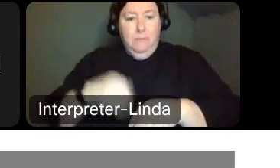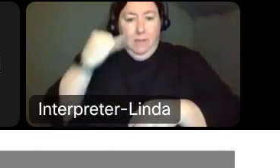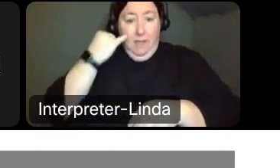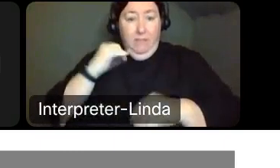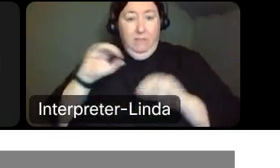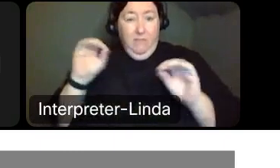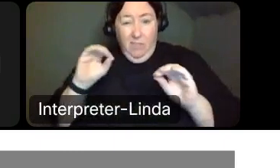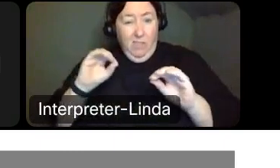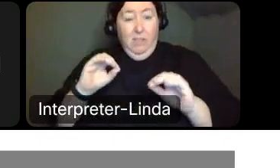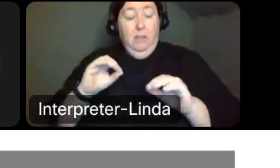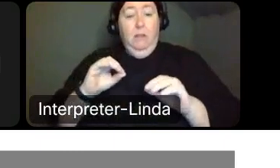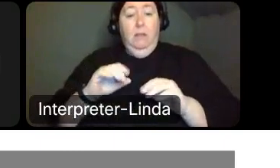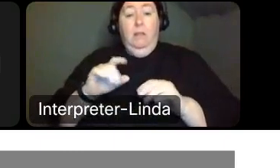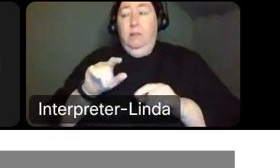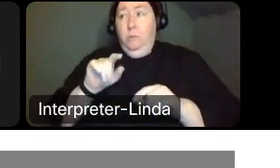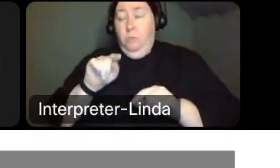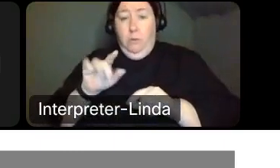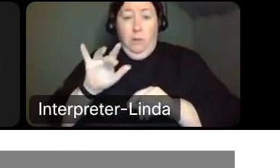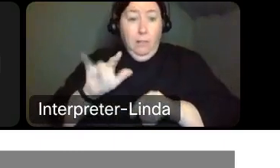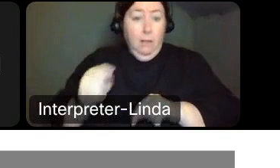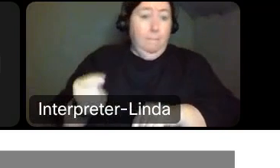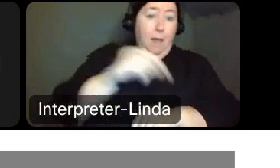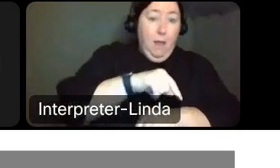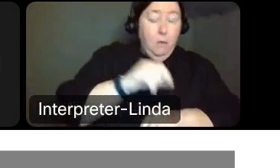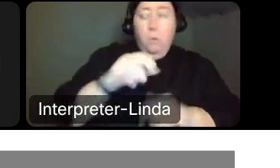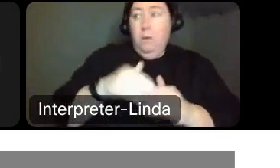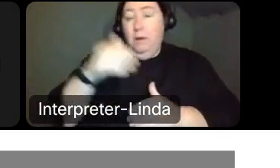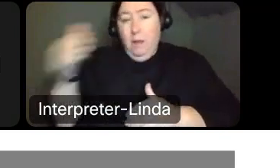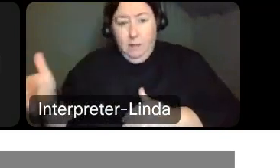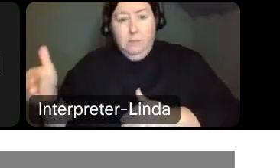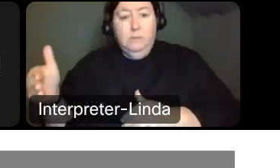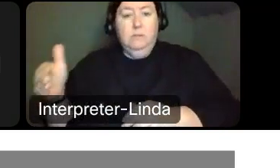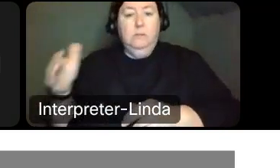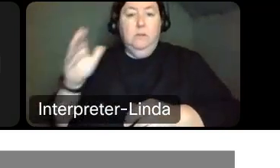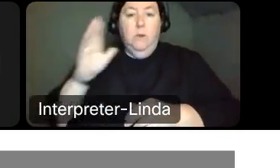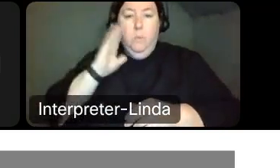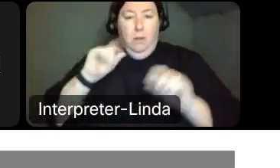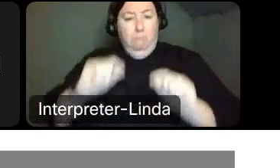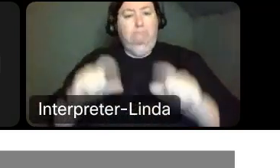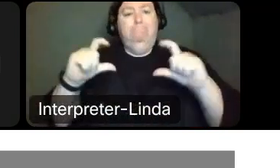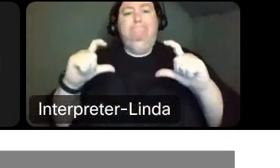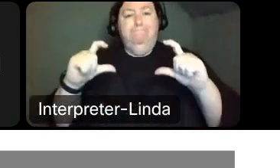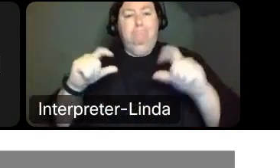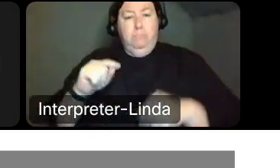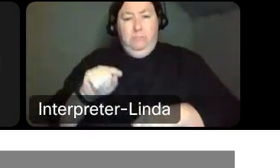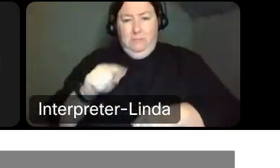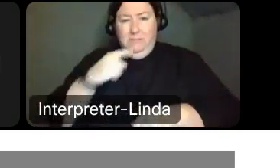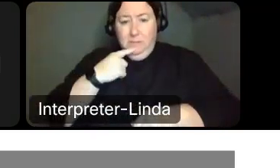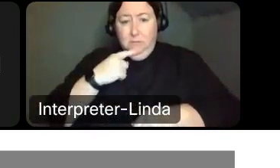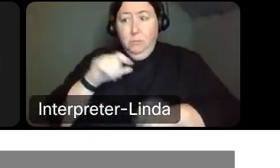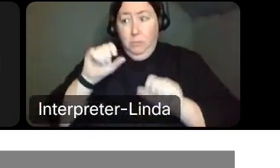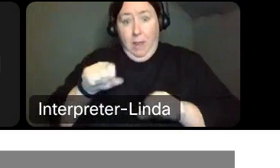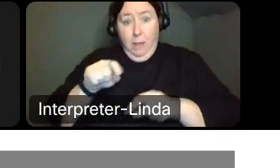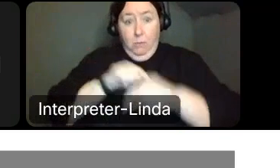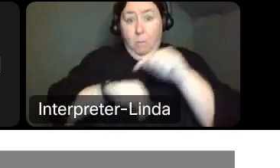particular page and you go to click back or go to the next page, you will get this prompt to say, yeah, you can go